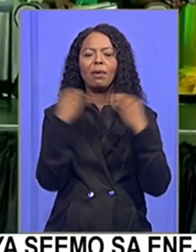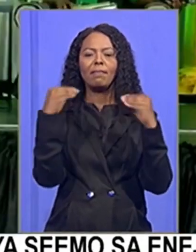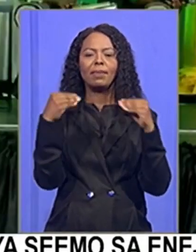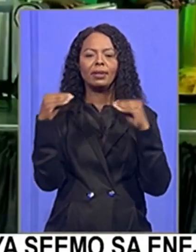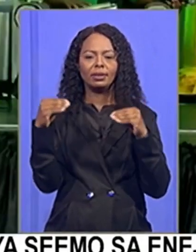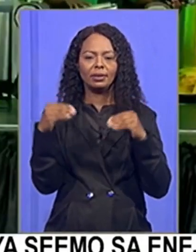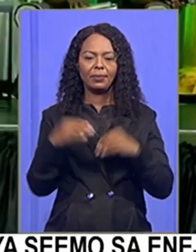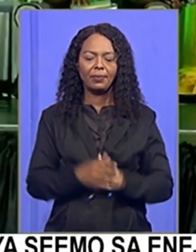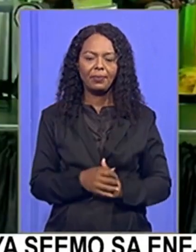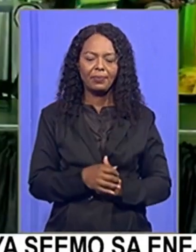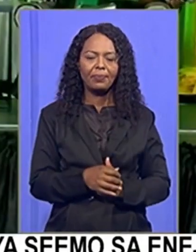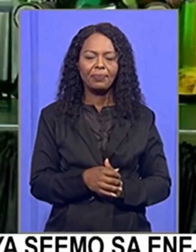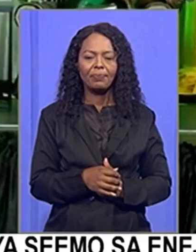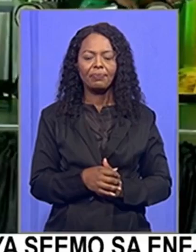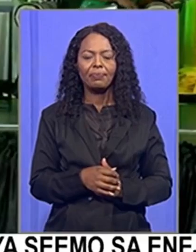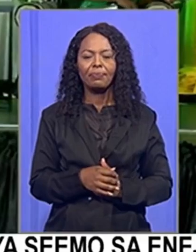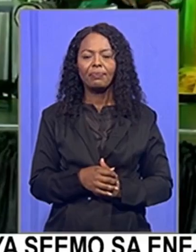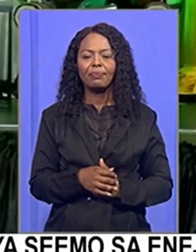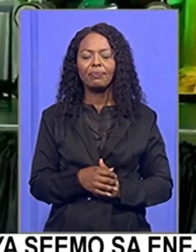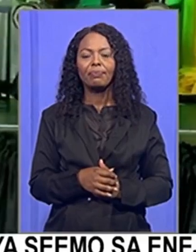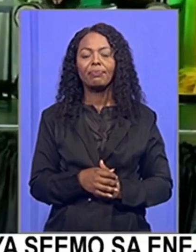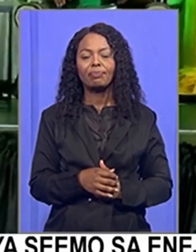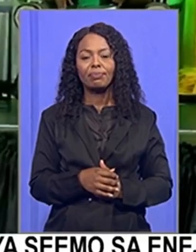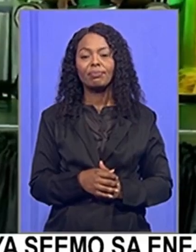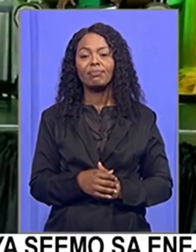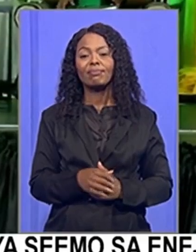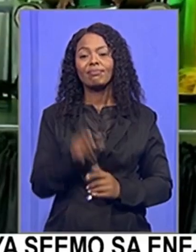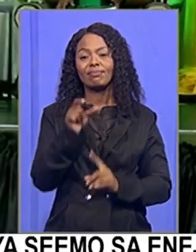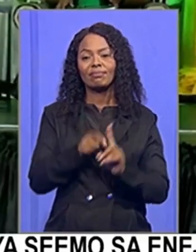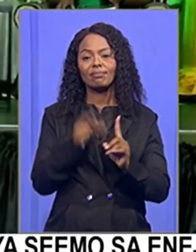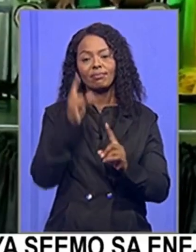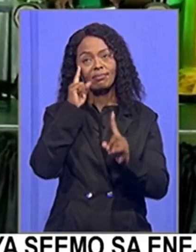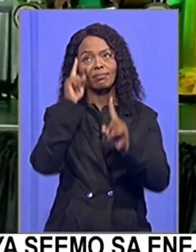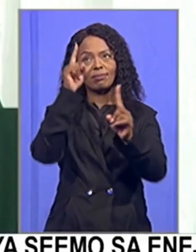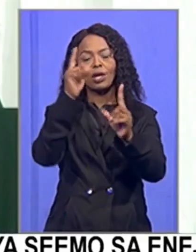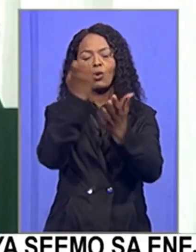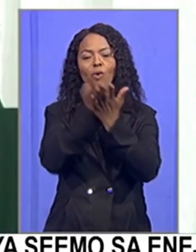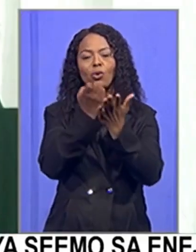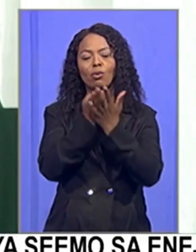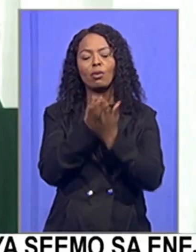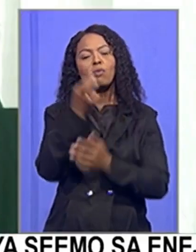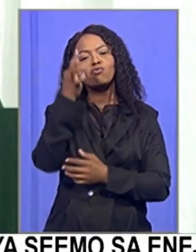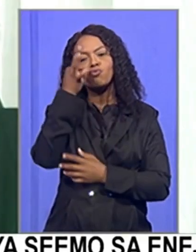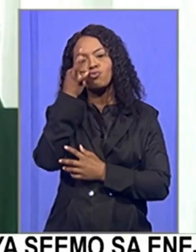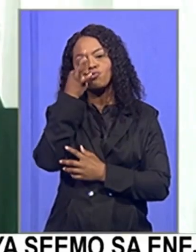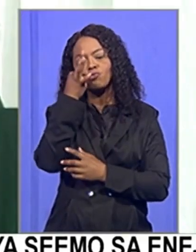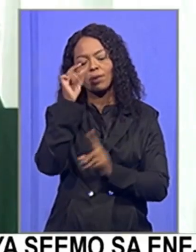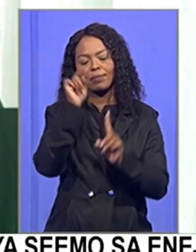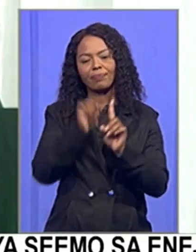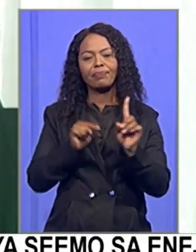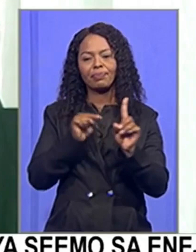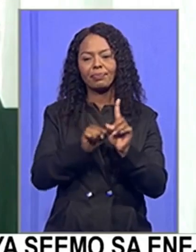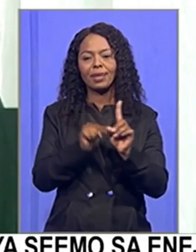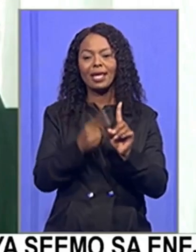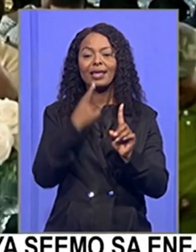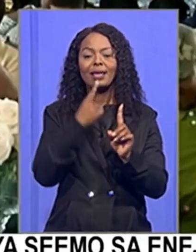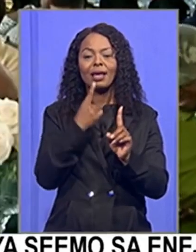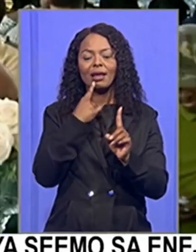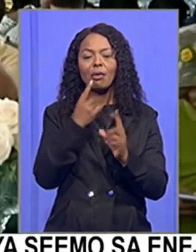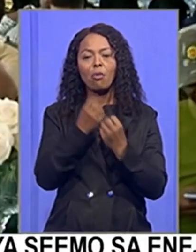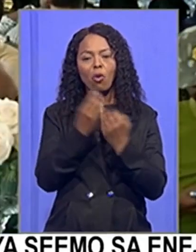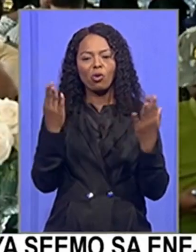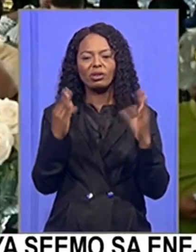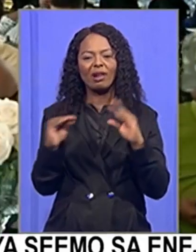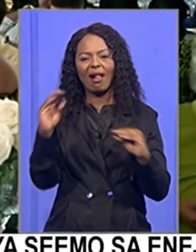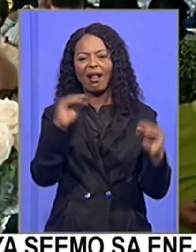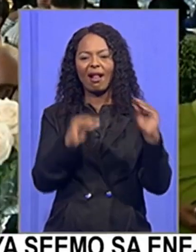ya tekatekano. Tlhogo ya ANC e ka ga merero ya phetogo ya ikonomi Mmamoloko Kubyai o tsebositse gore melaetsa e ganetsanang